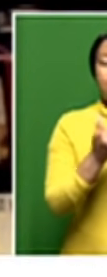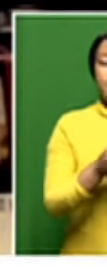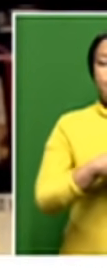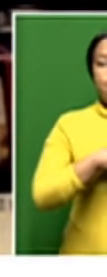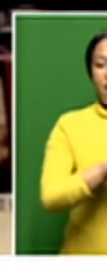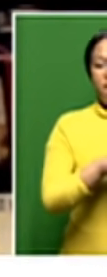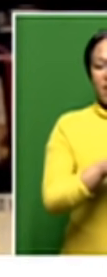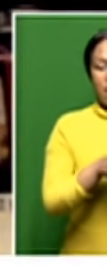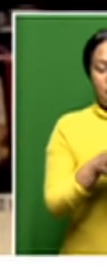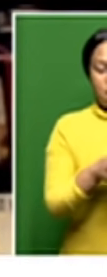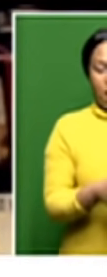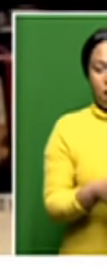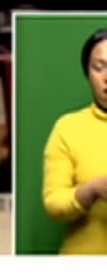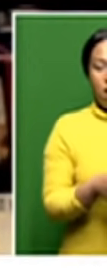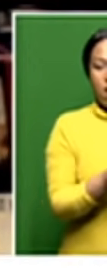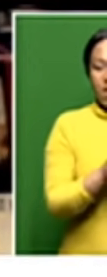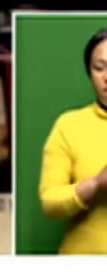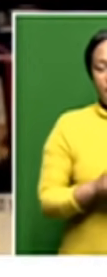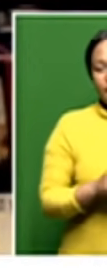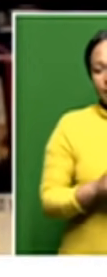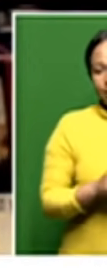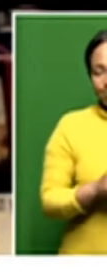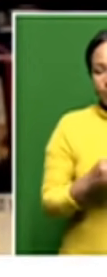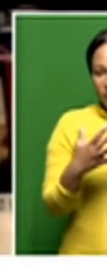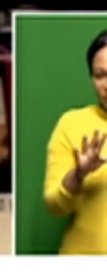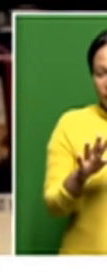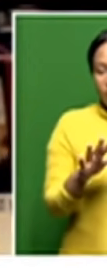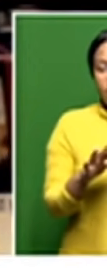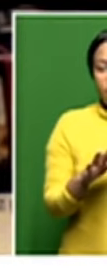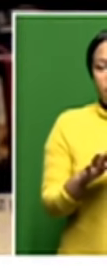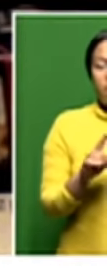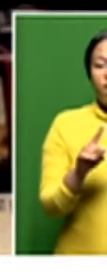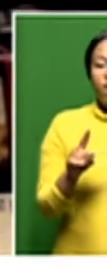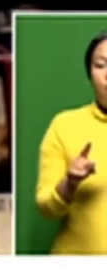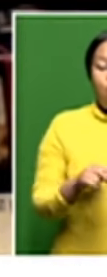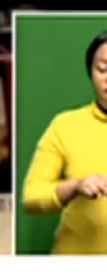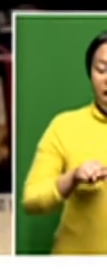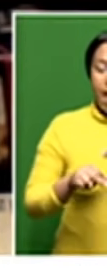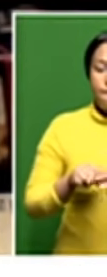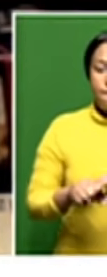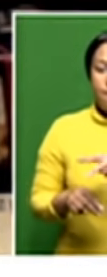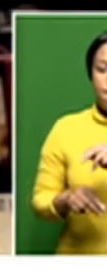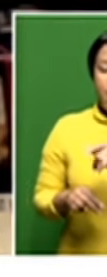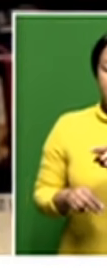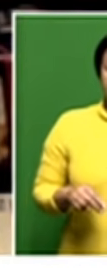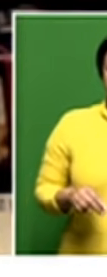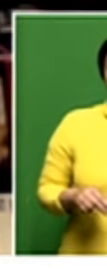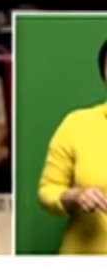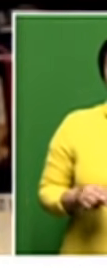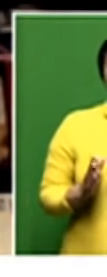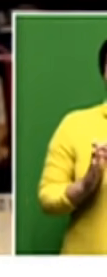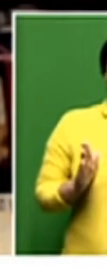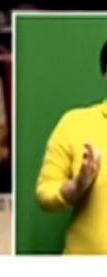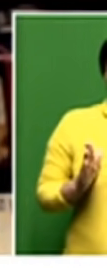cans that they had not experienced what they experienced in this February to May period. Some